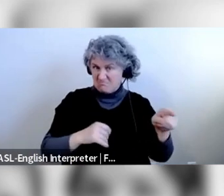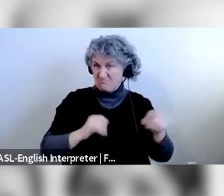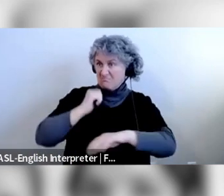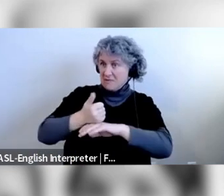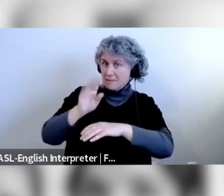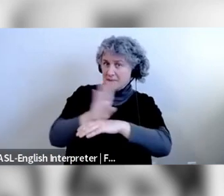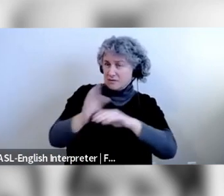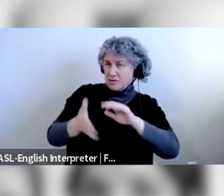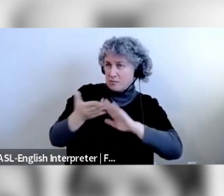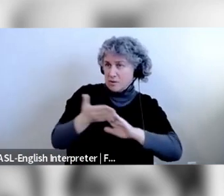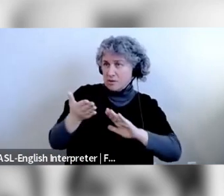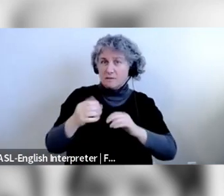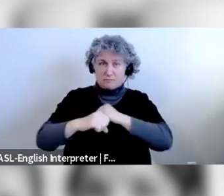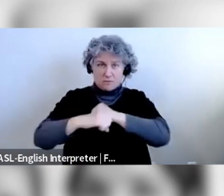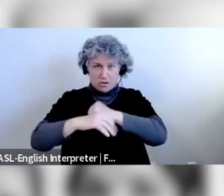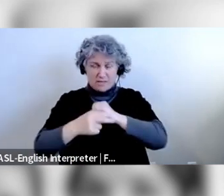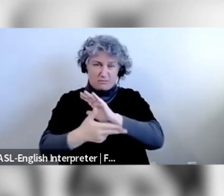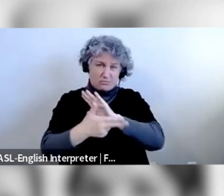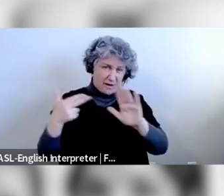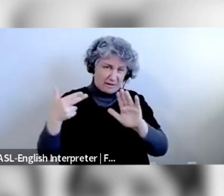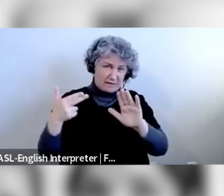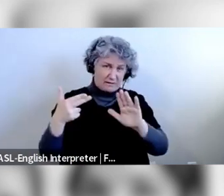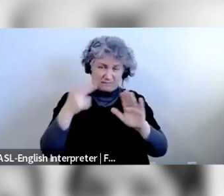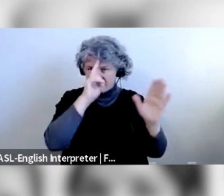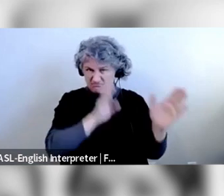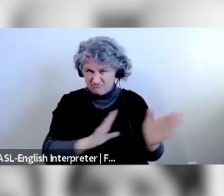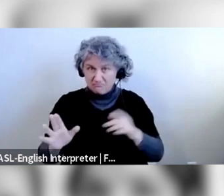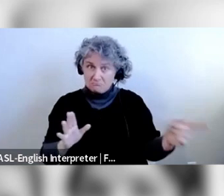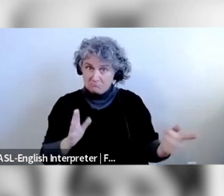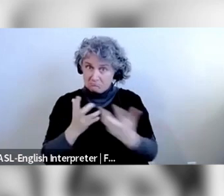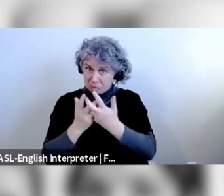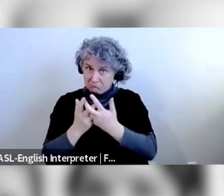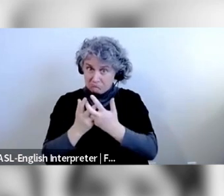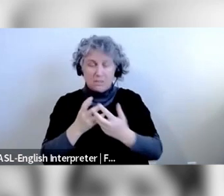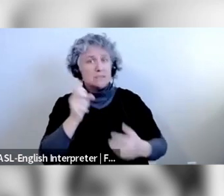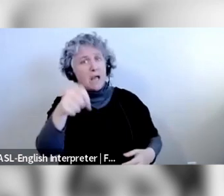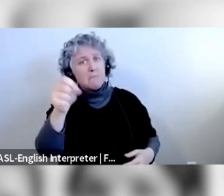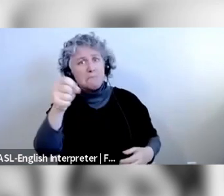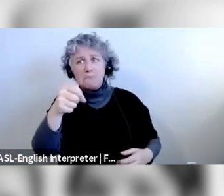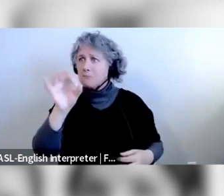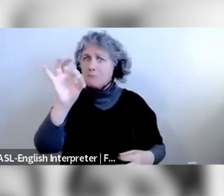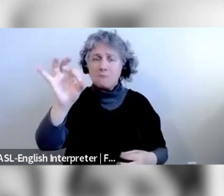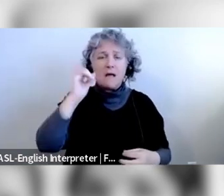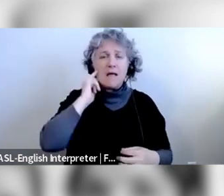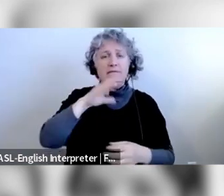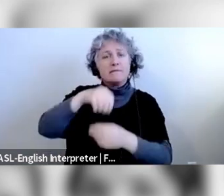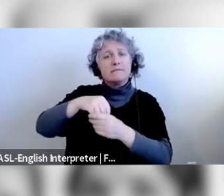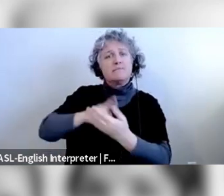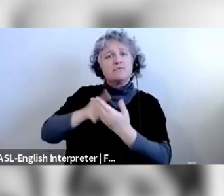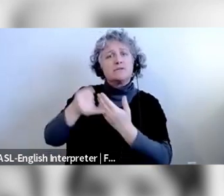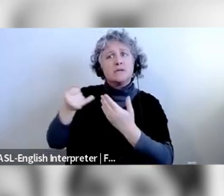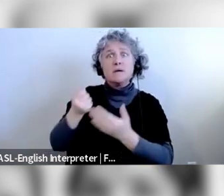business operations, i.e. marketing and branding strategy? Yep, absolutely. If that was a part of your project and you were